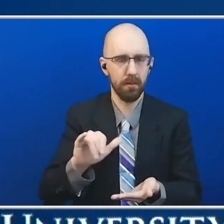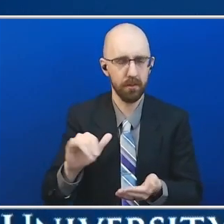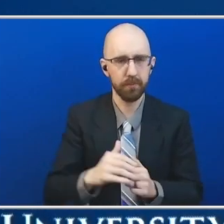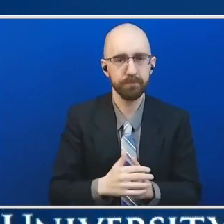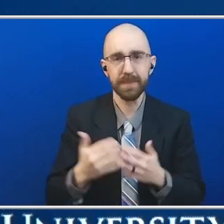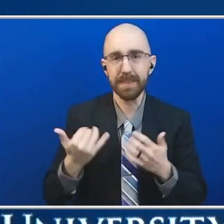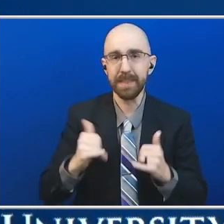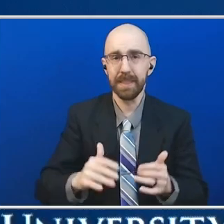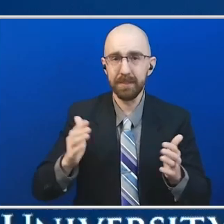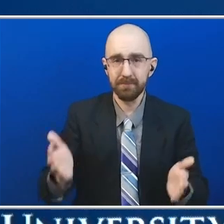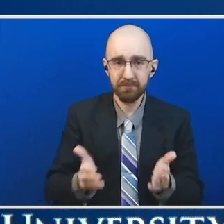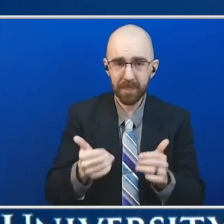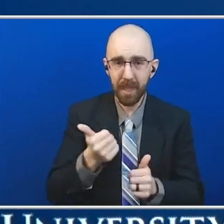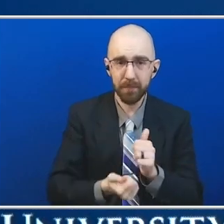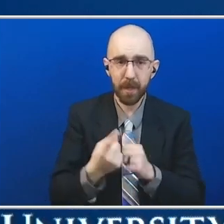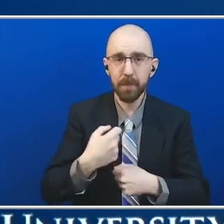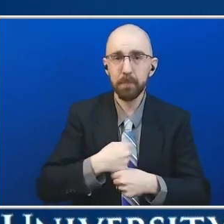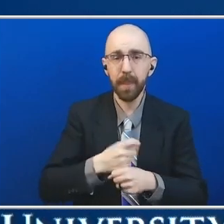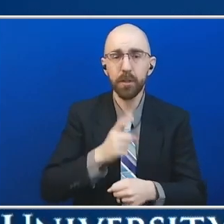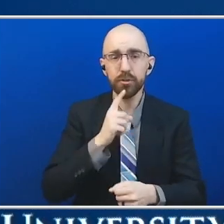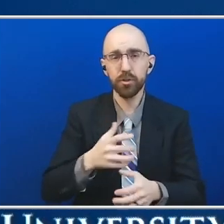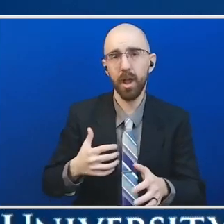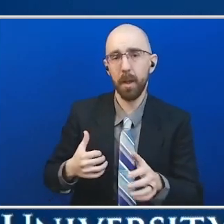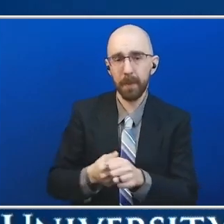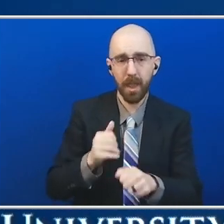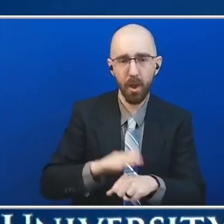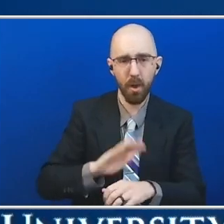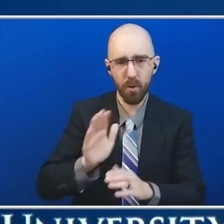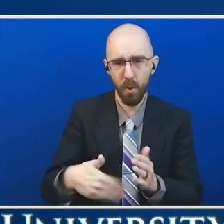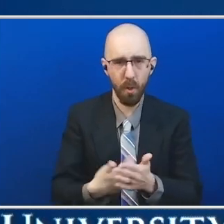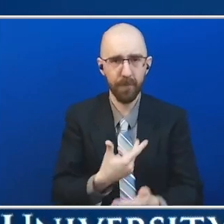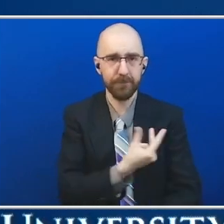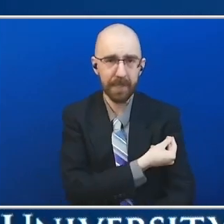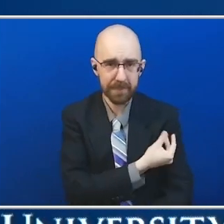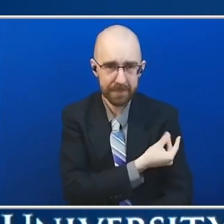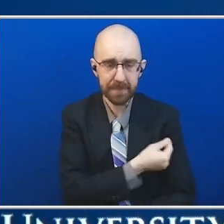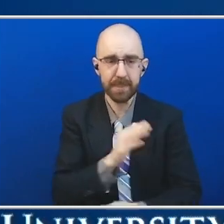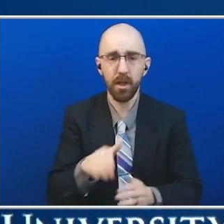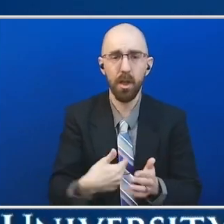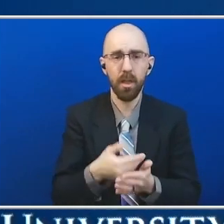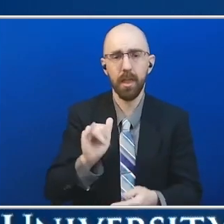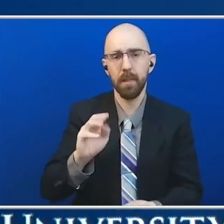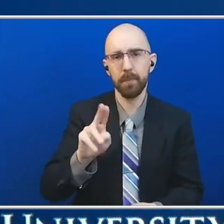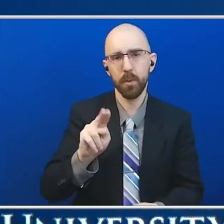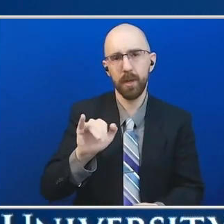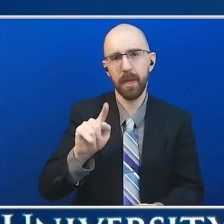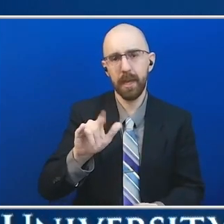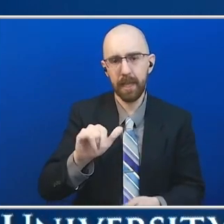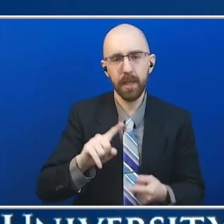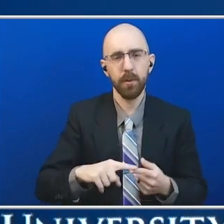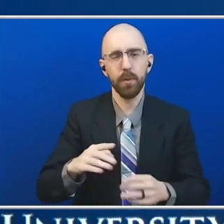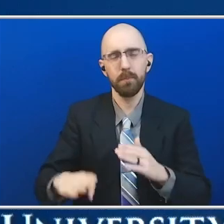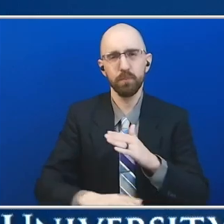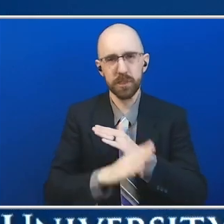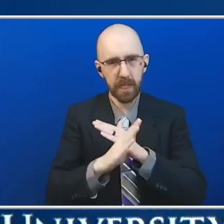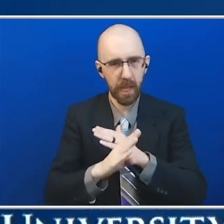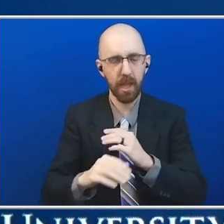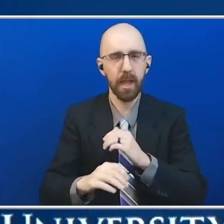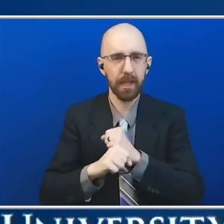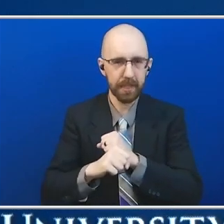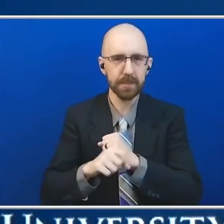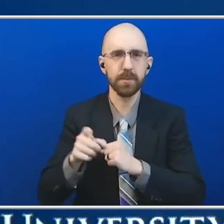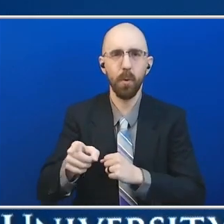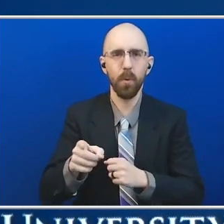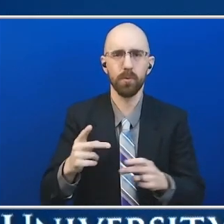everybody to make sure they're up to date on all of their vaccines and all of their immunity to help protect them against those worst cases